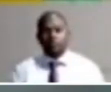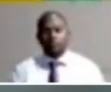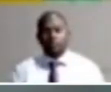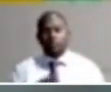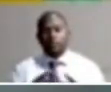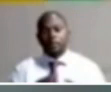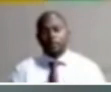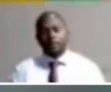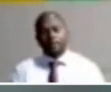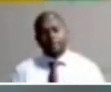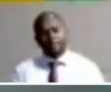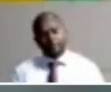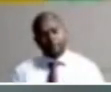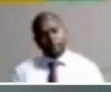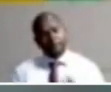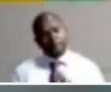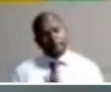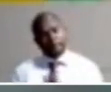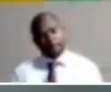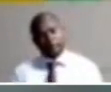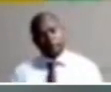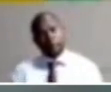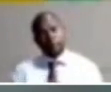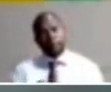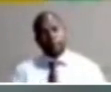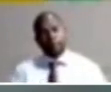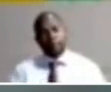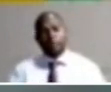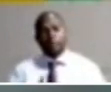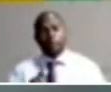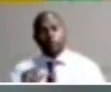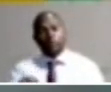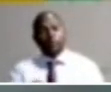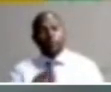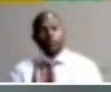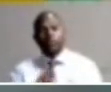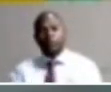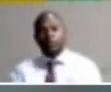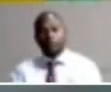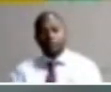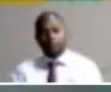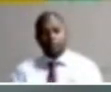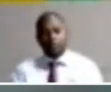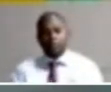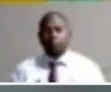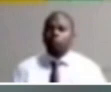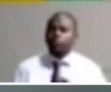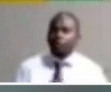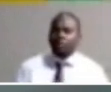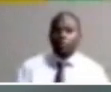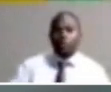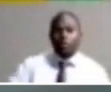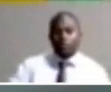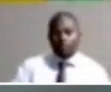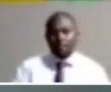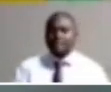start feeling the symptoms report themselves, like the case from Hoima